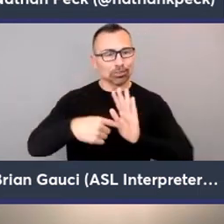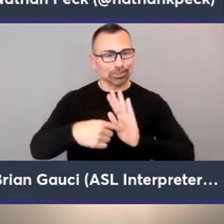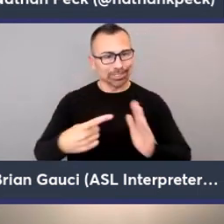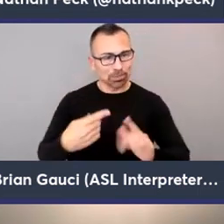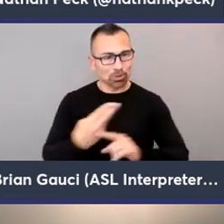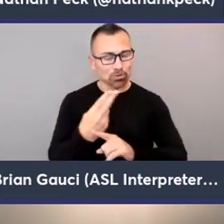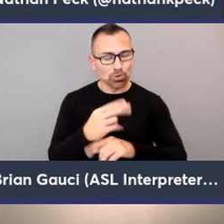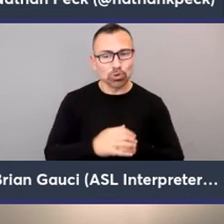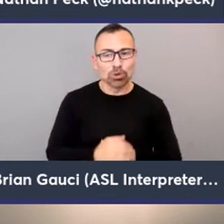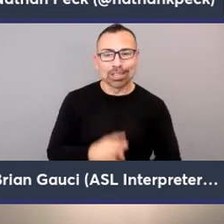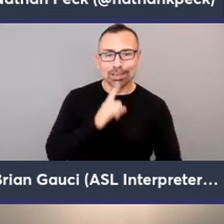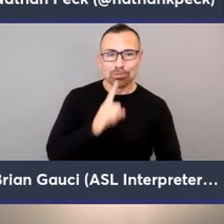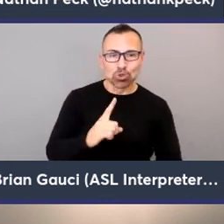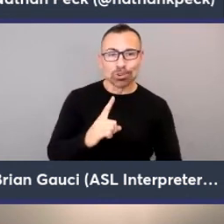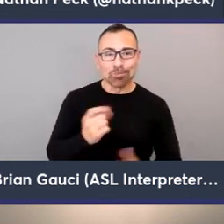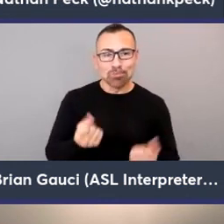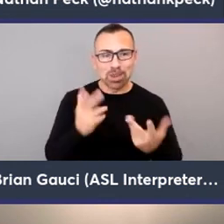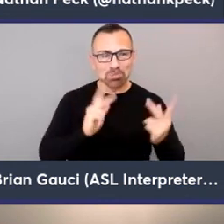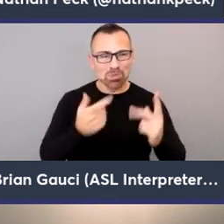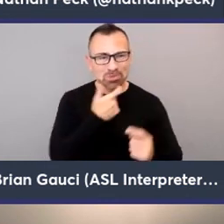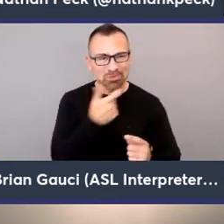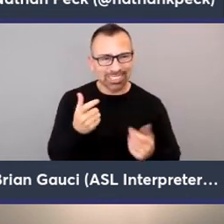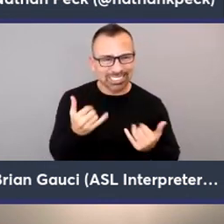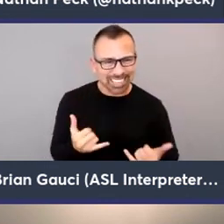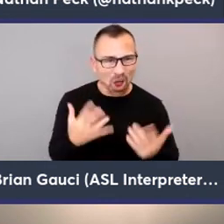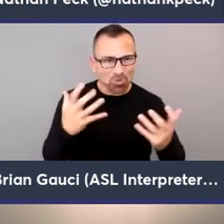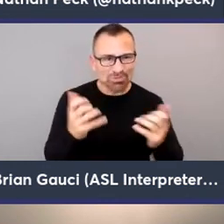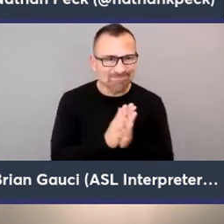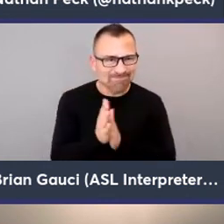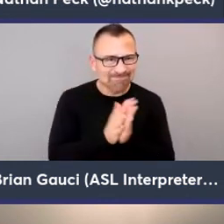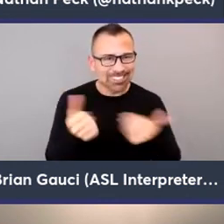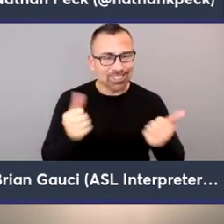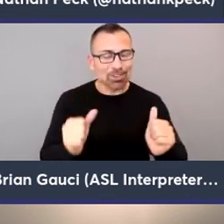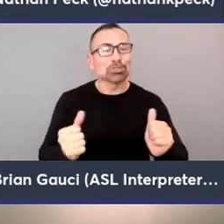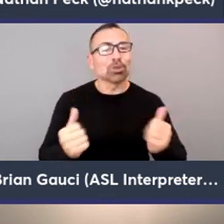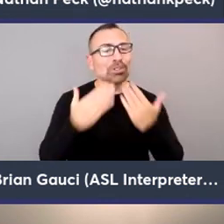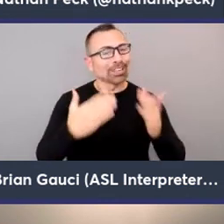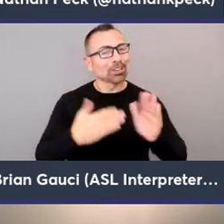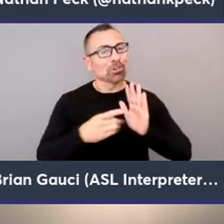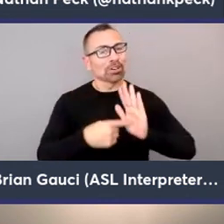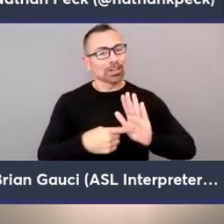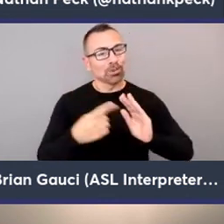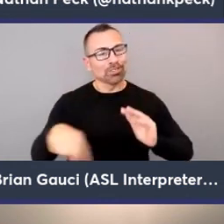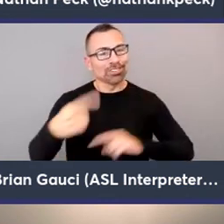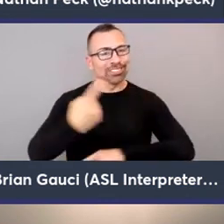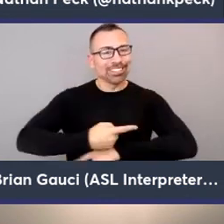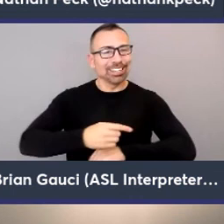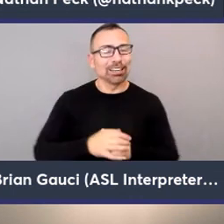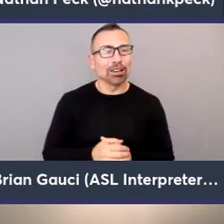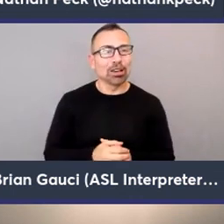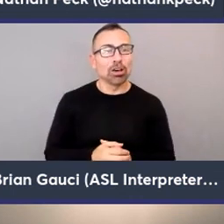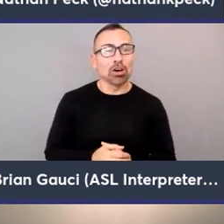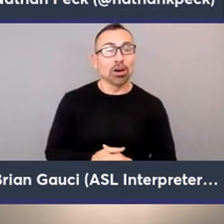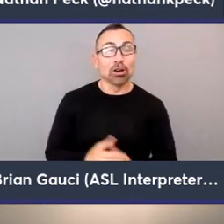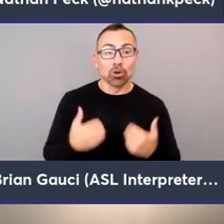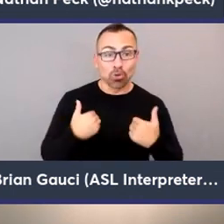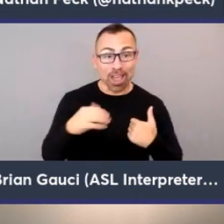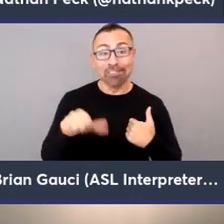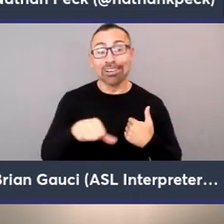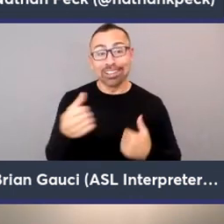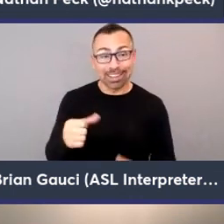excited to try this out. Yeah, So thank you so much for demoing this for us today. thank We you. do have another